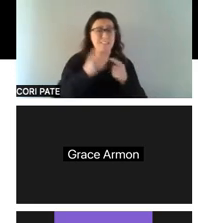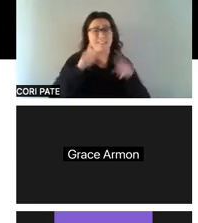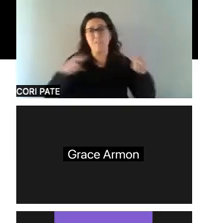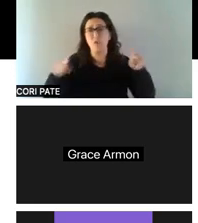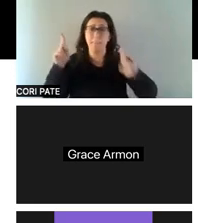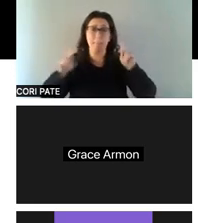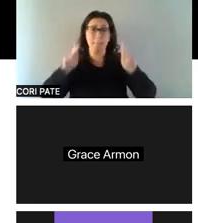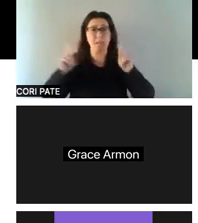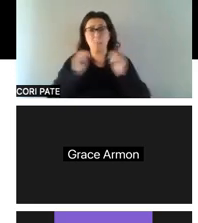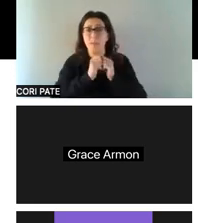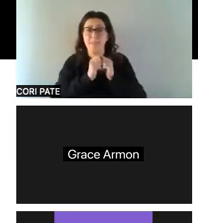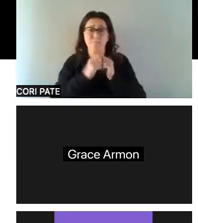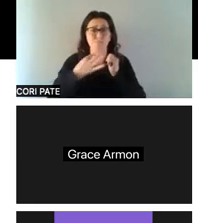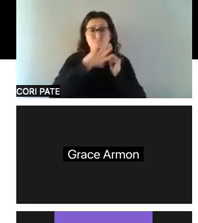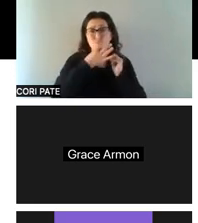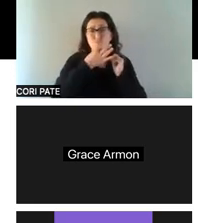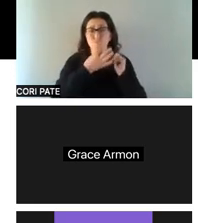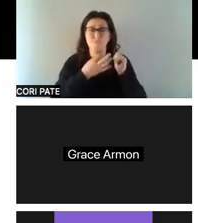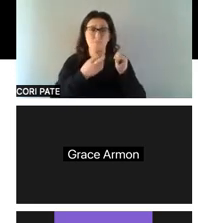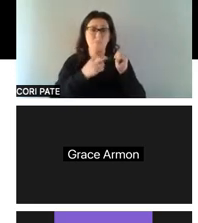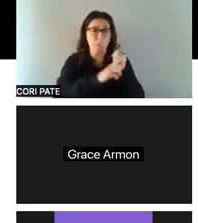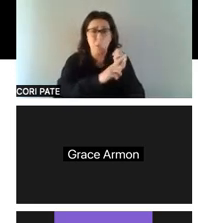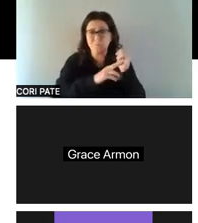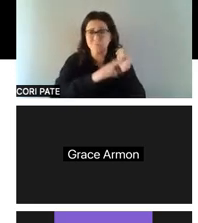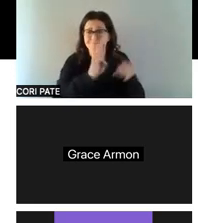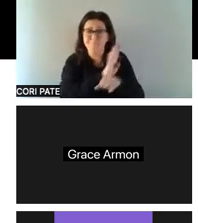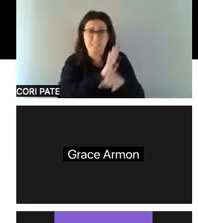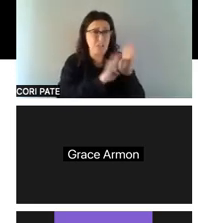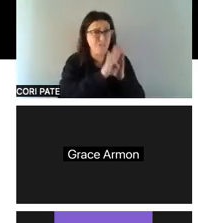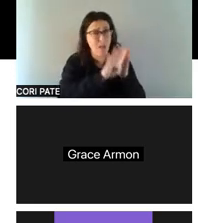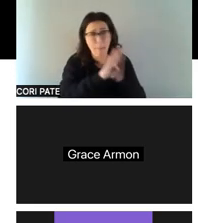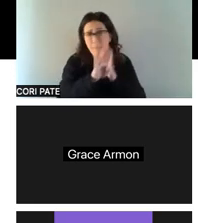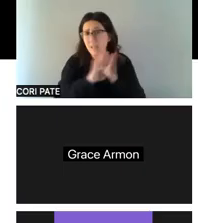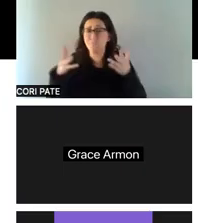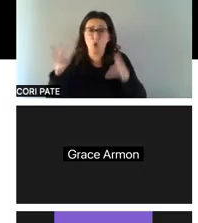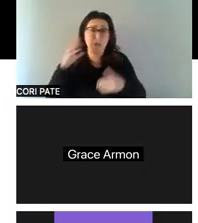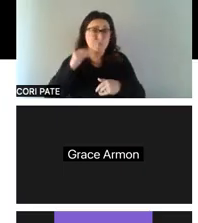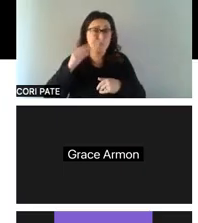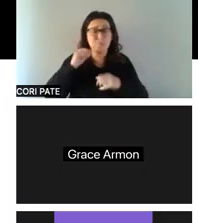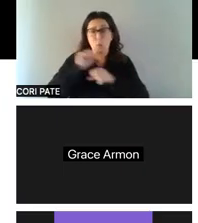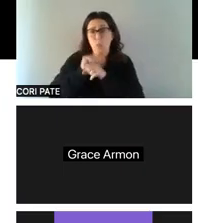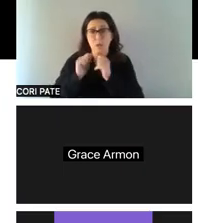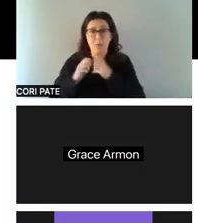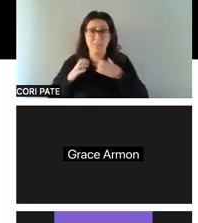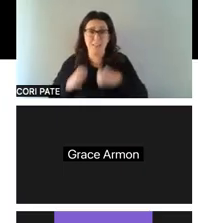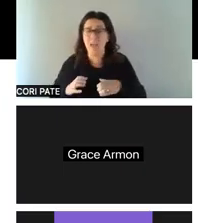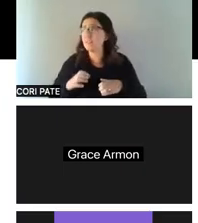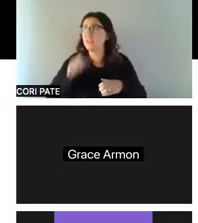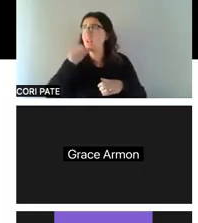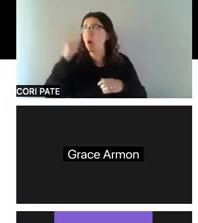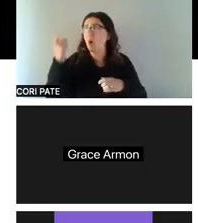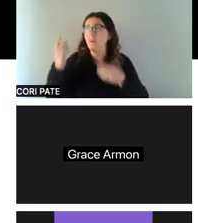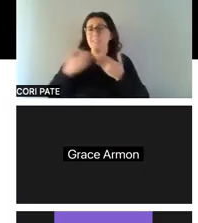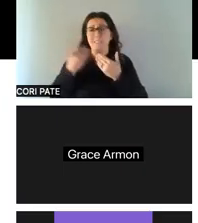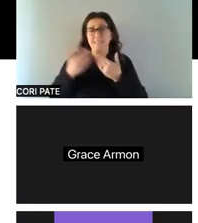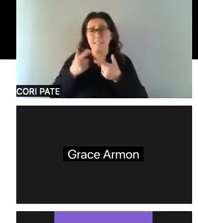of expertise in business development or working with clients. It's not always easy to develop content that's